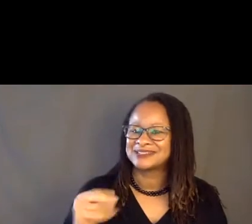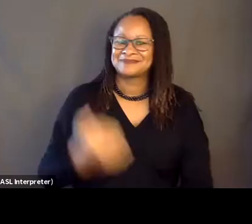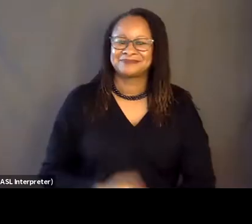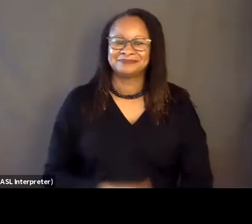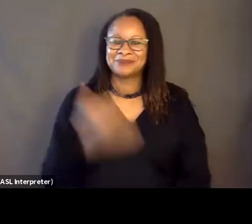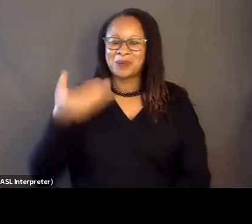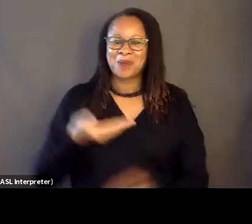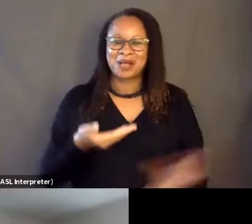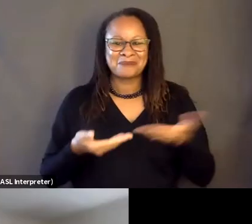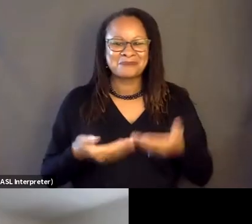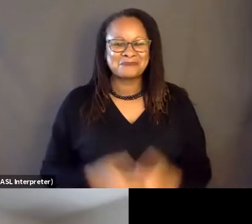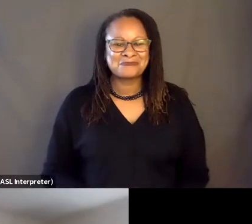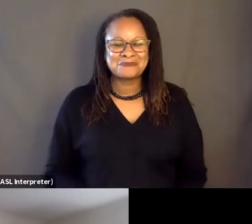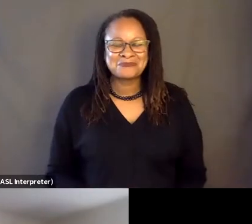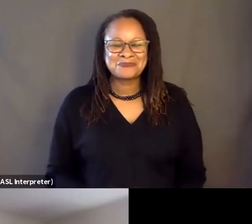Welcome.